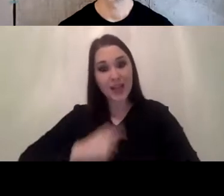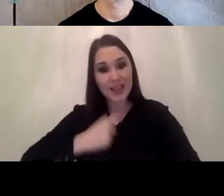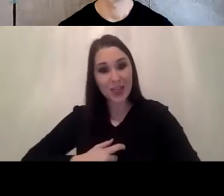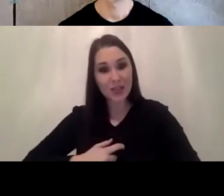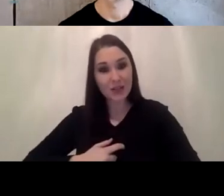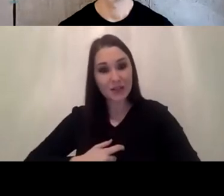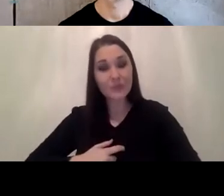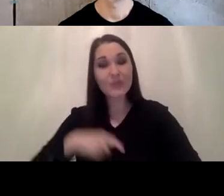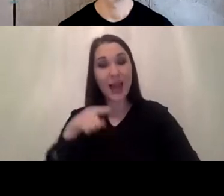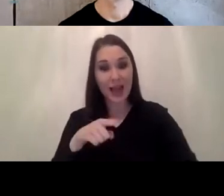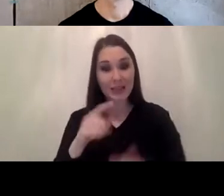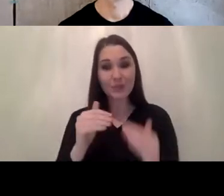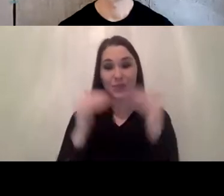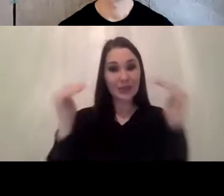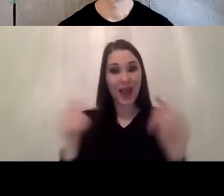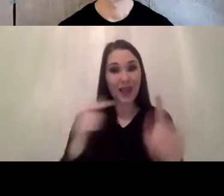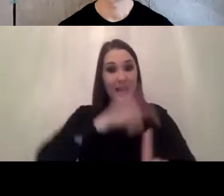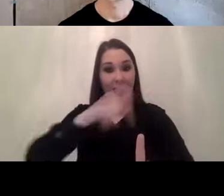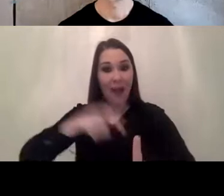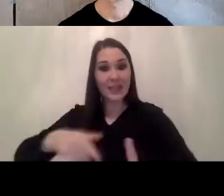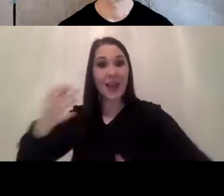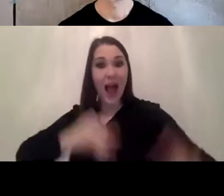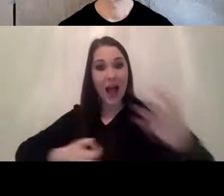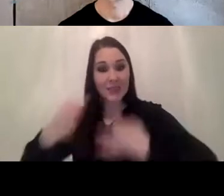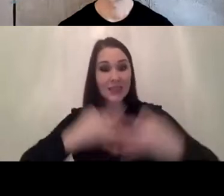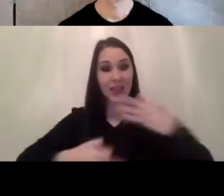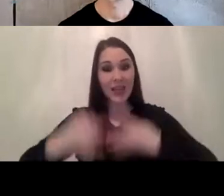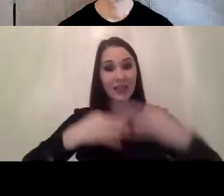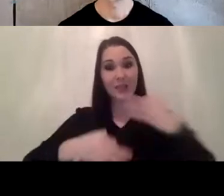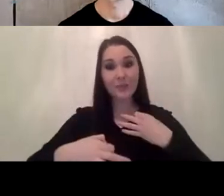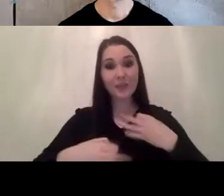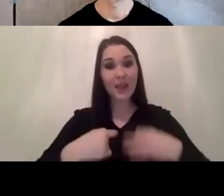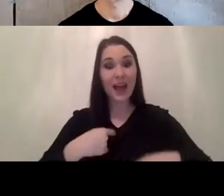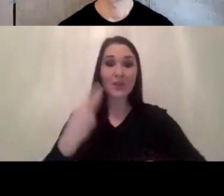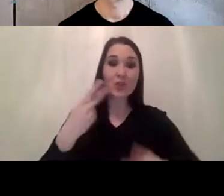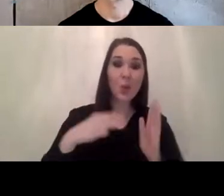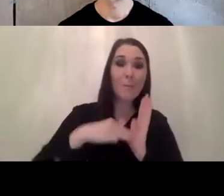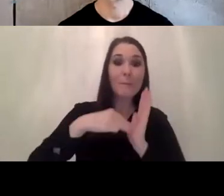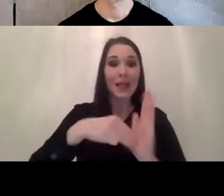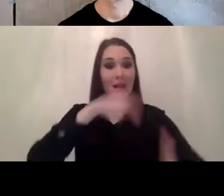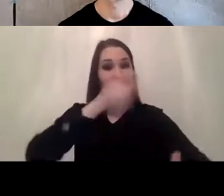at scale. So now the client is more asking for, I got 2 million customers and I want